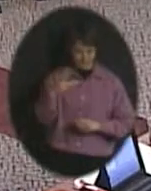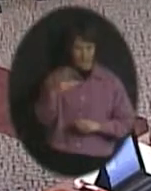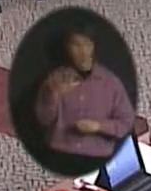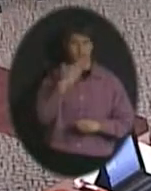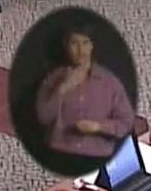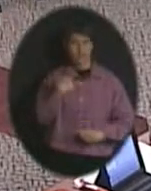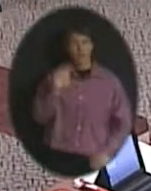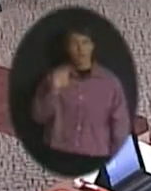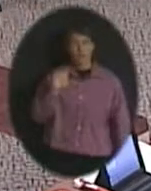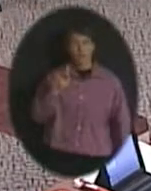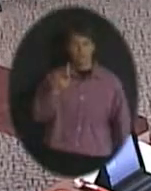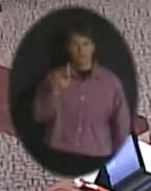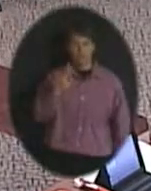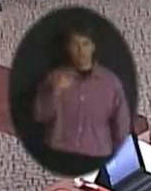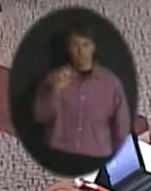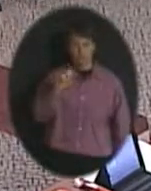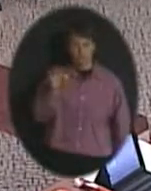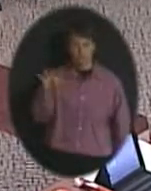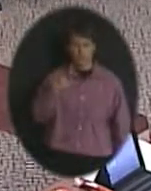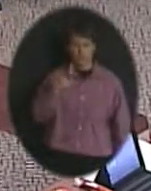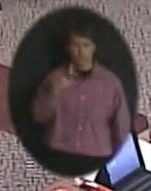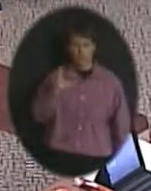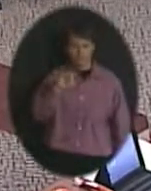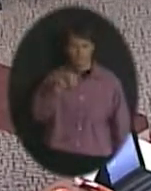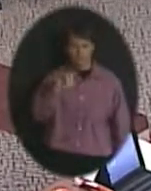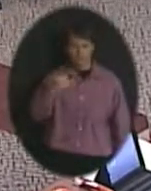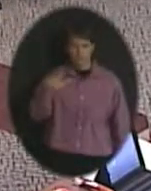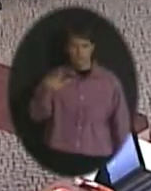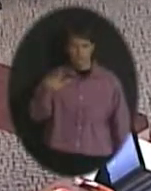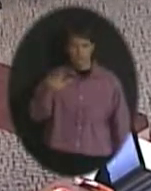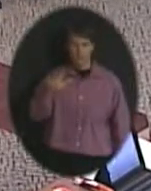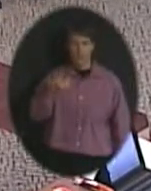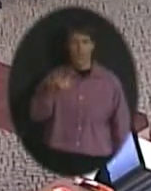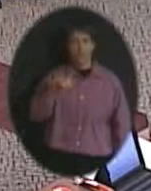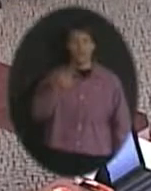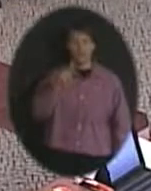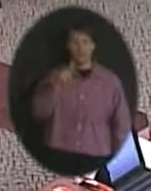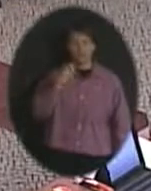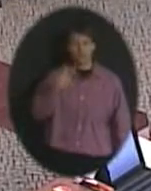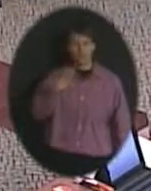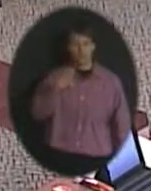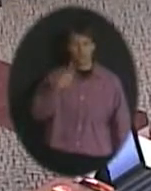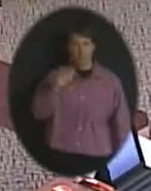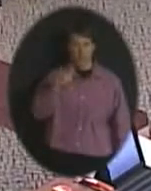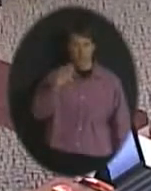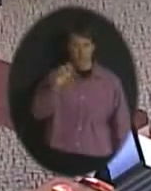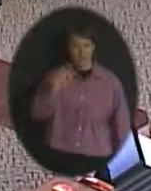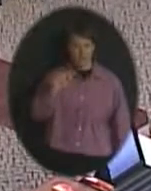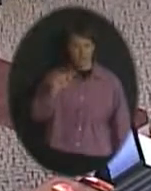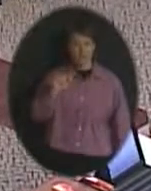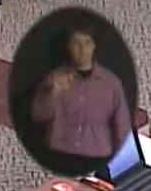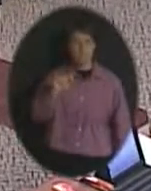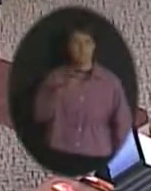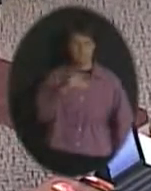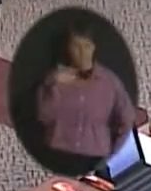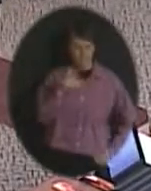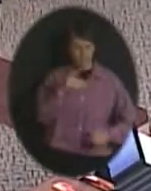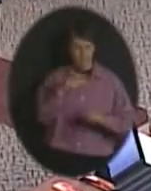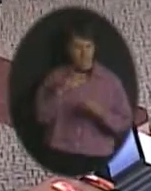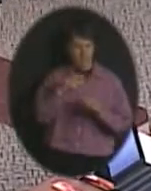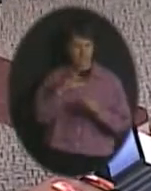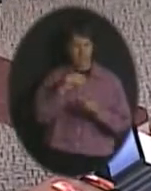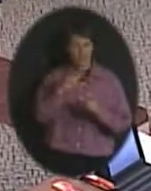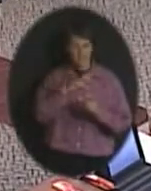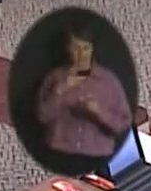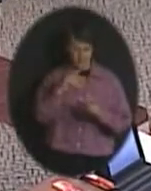Gregory. Christoph Kinzel won a fifth place medal in material science. Drew Broadbent won a fifth place medal in material science and a